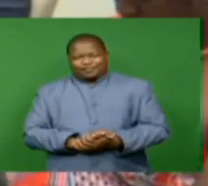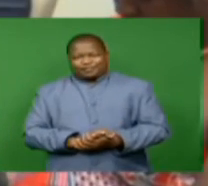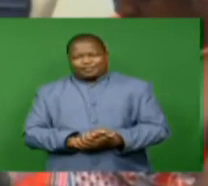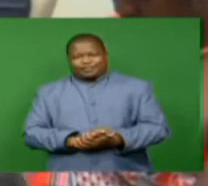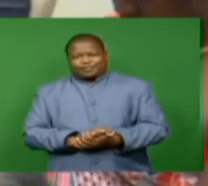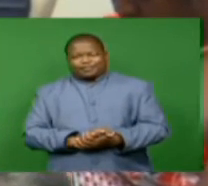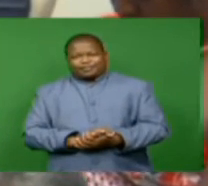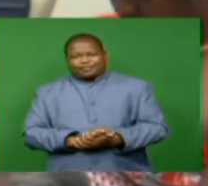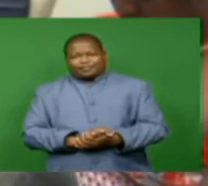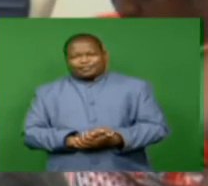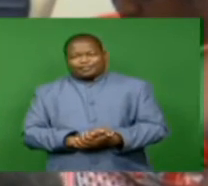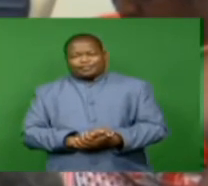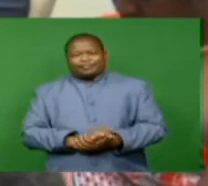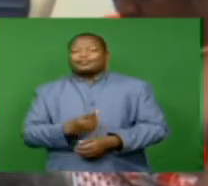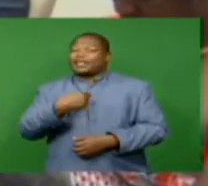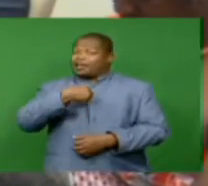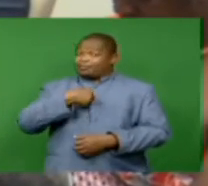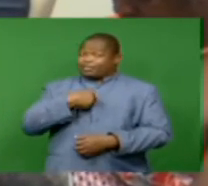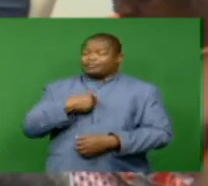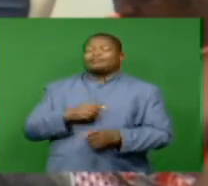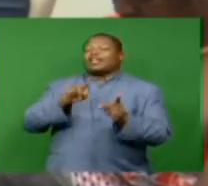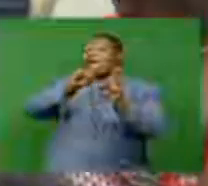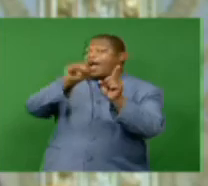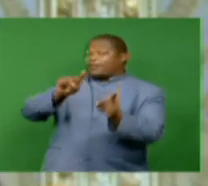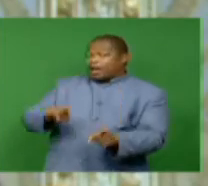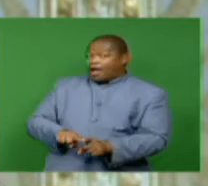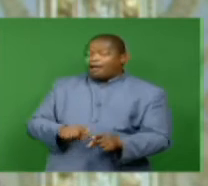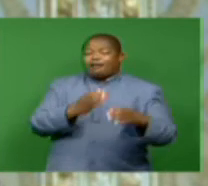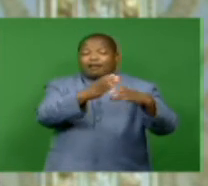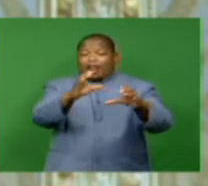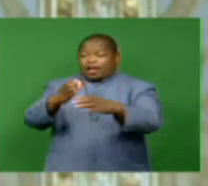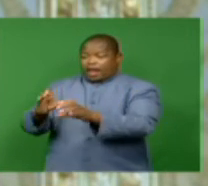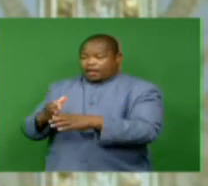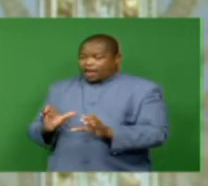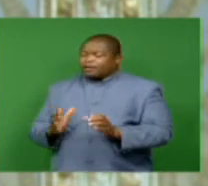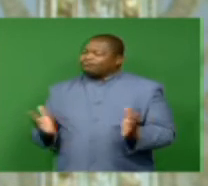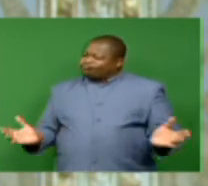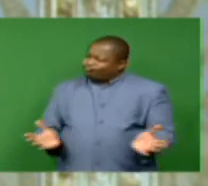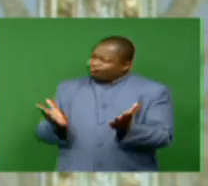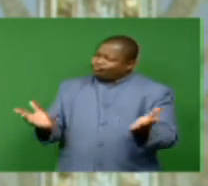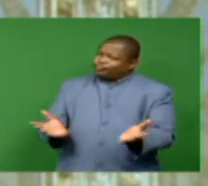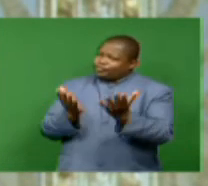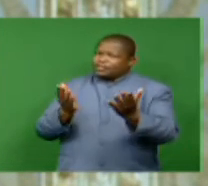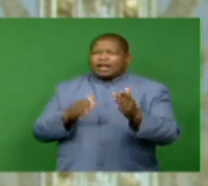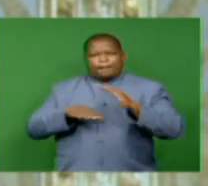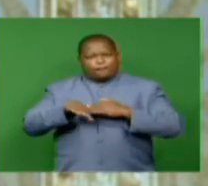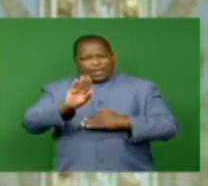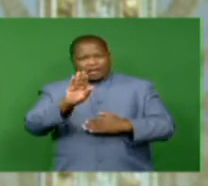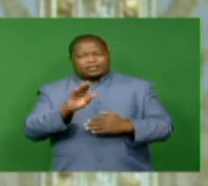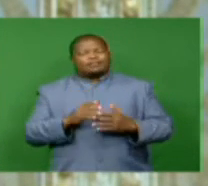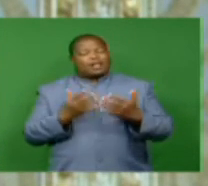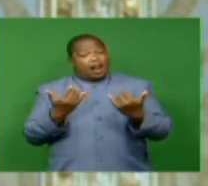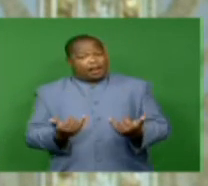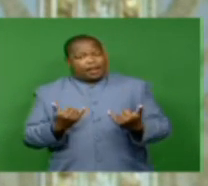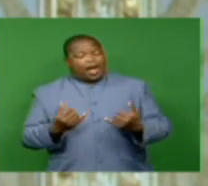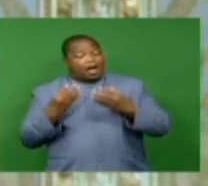We urge all countries of Africa to take ownership of this initiative